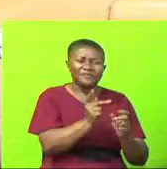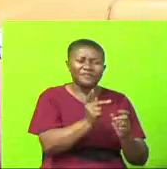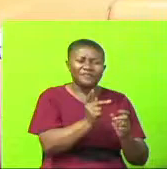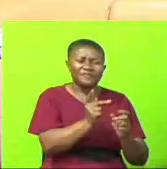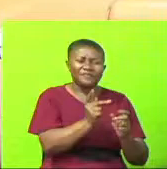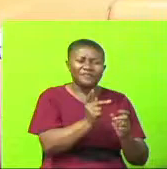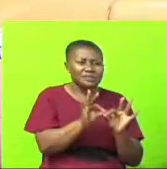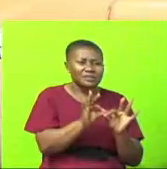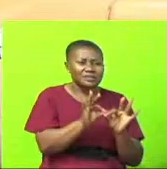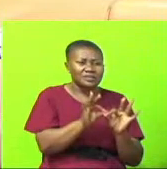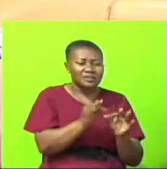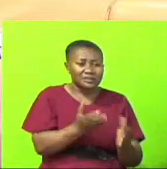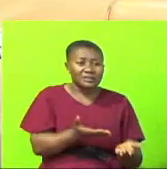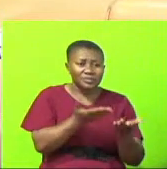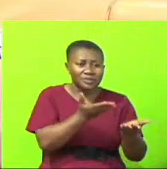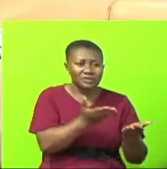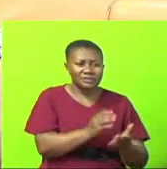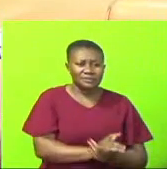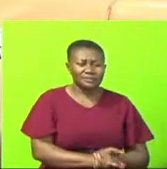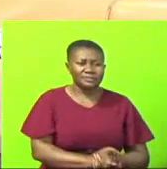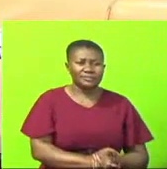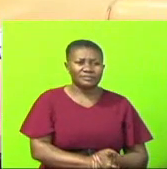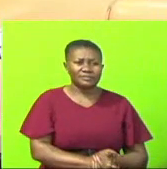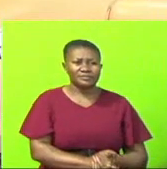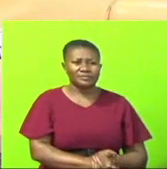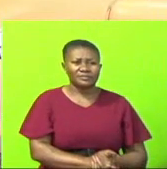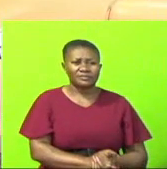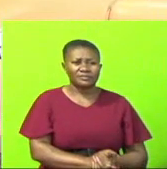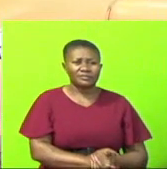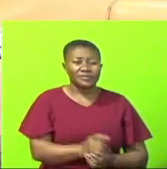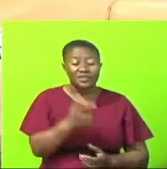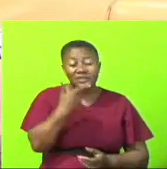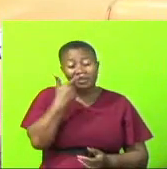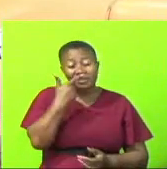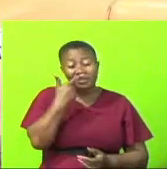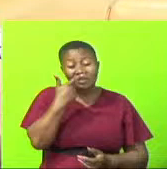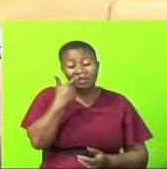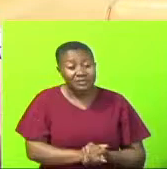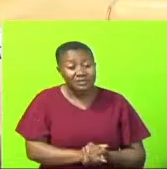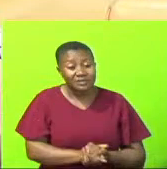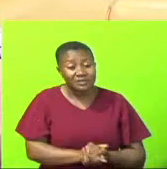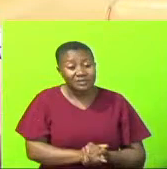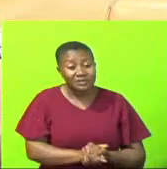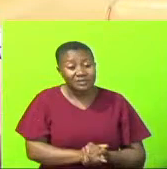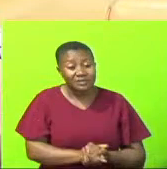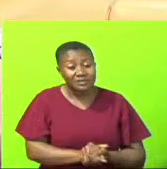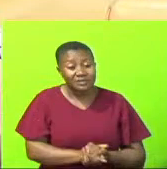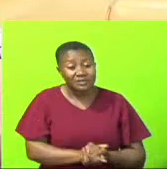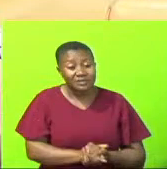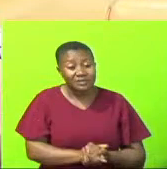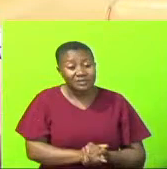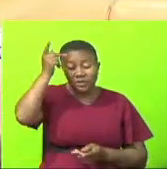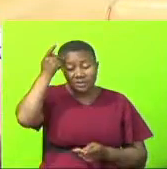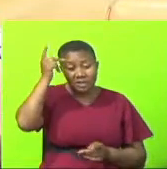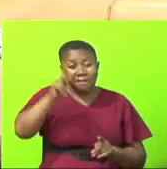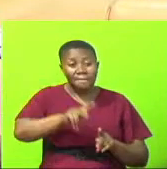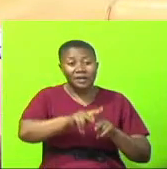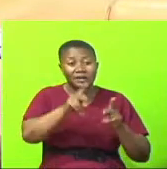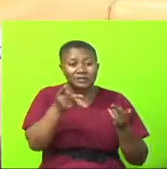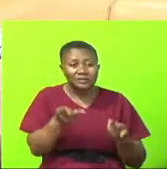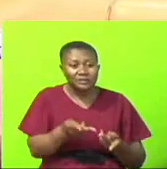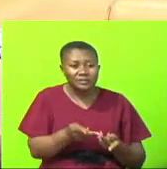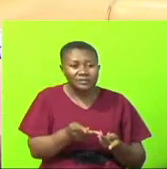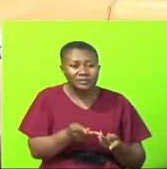He is my nephew with whom I'm well pleased. He said that political parties, he talked